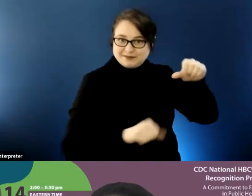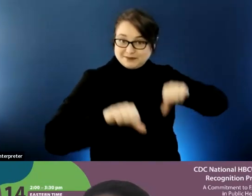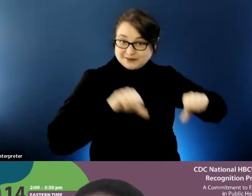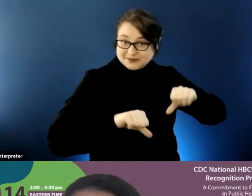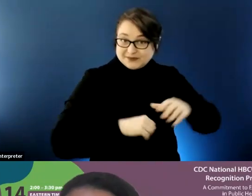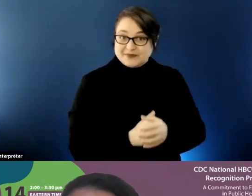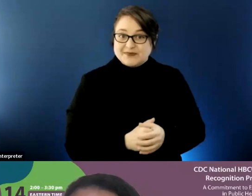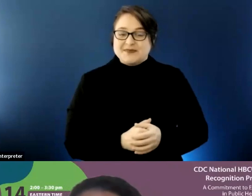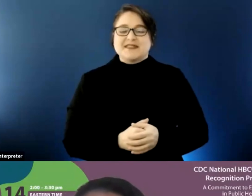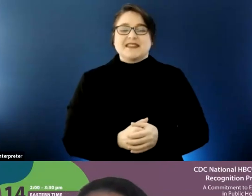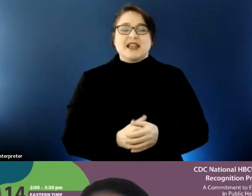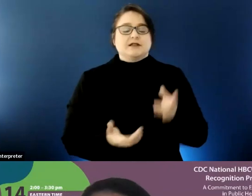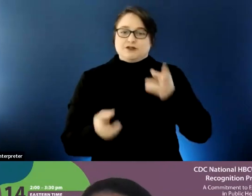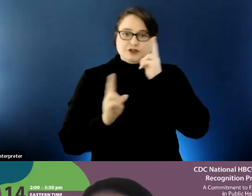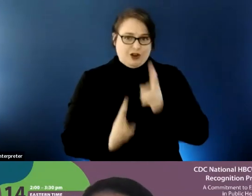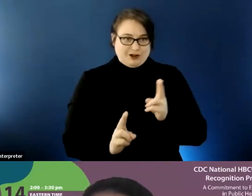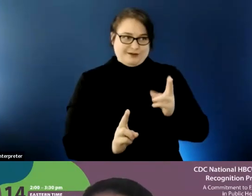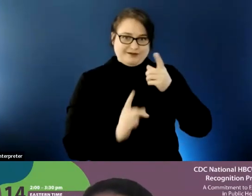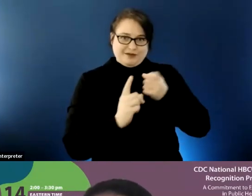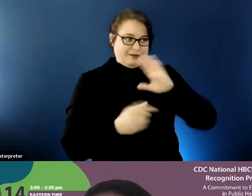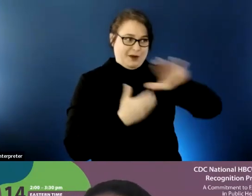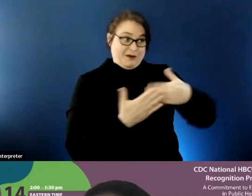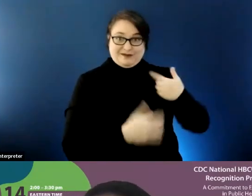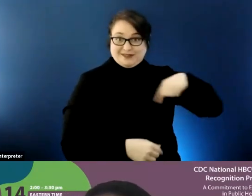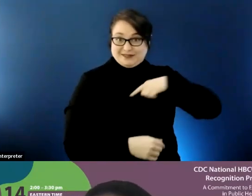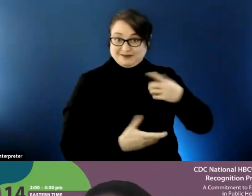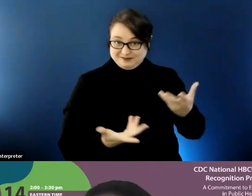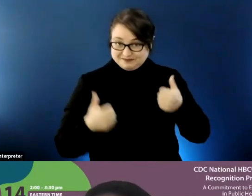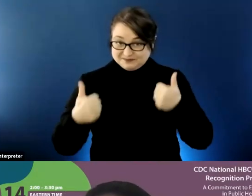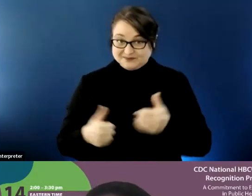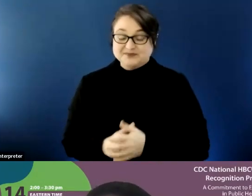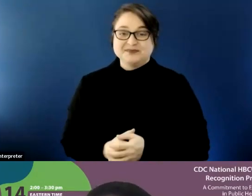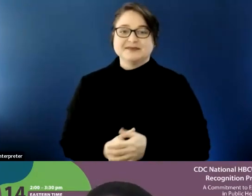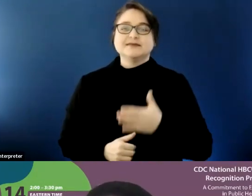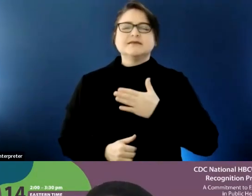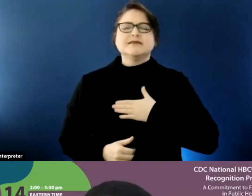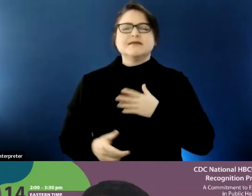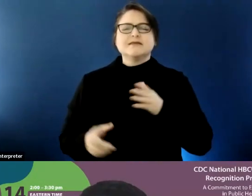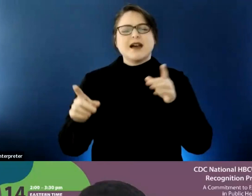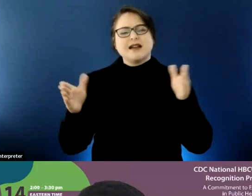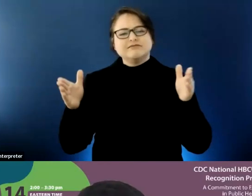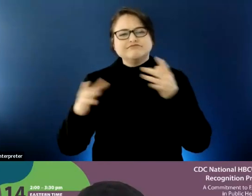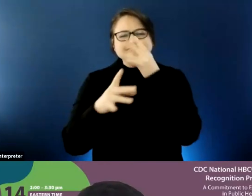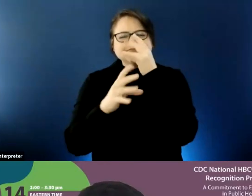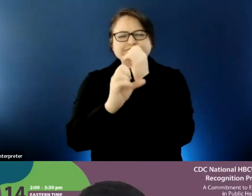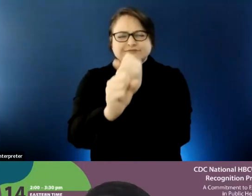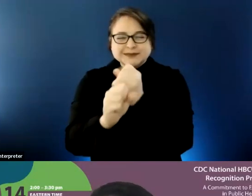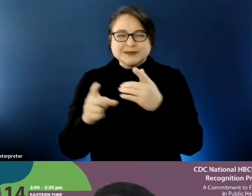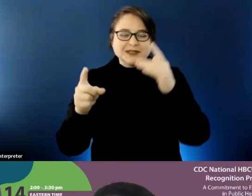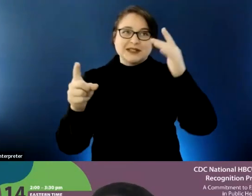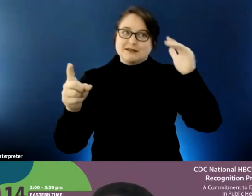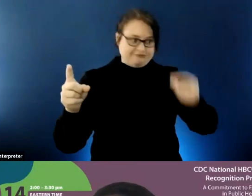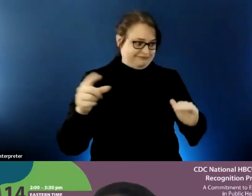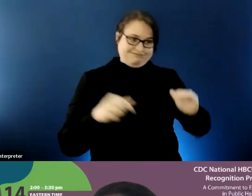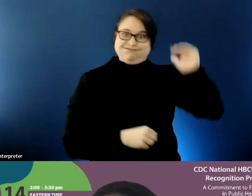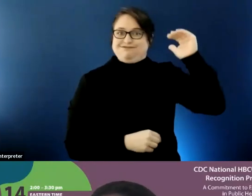indeed. Now, my interest in STEM goes all the way back to when I was a little kid. And